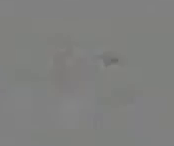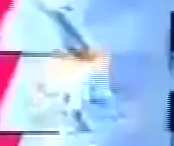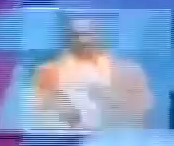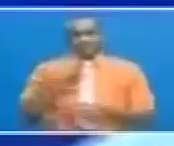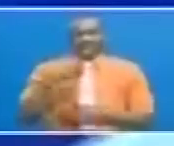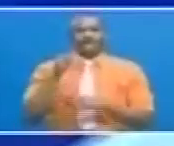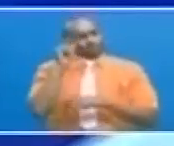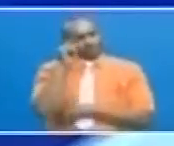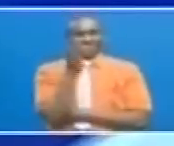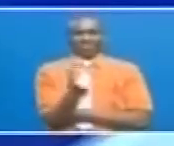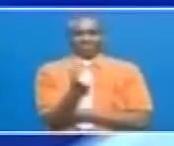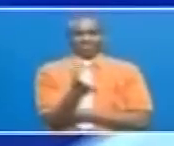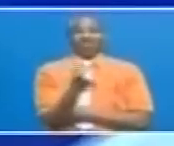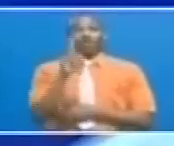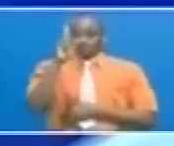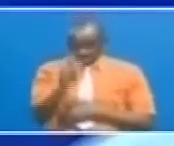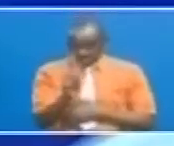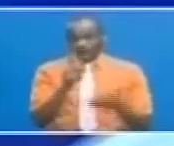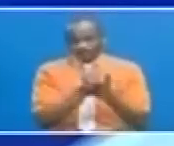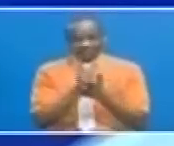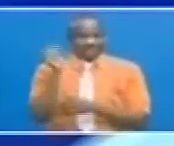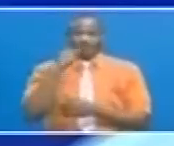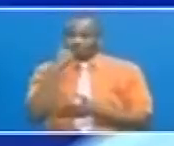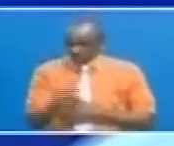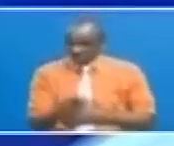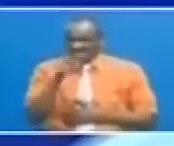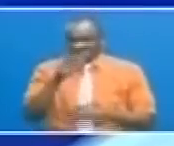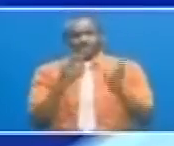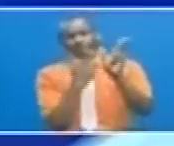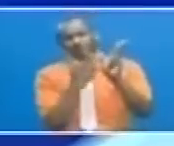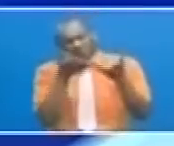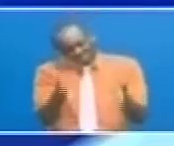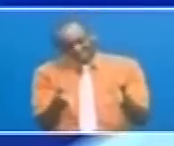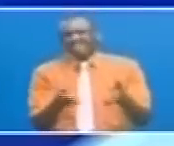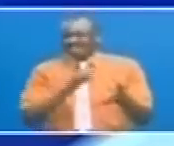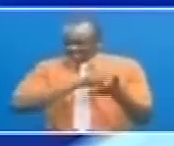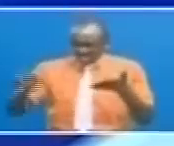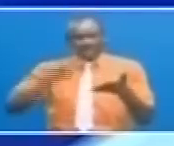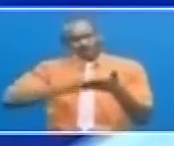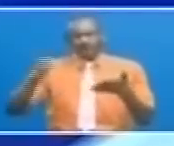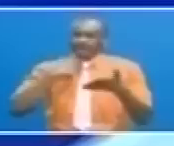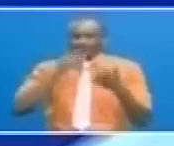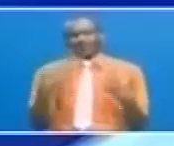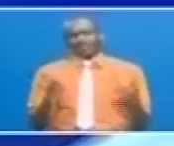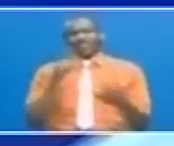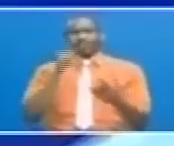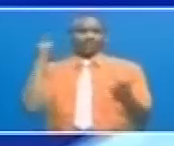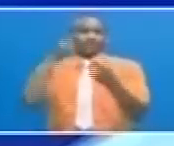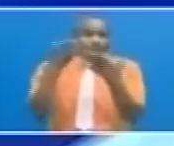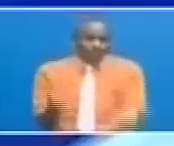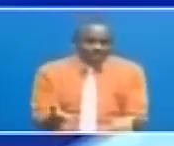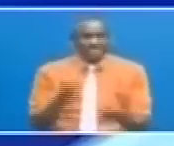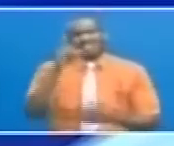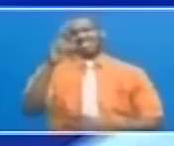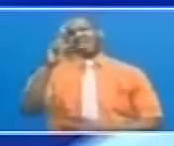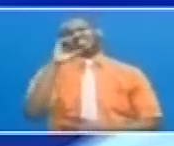the port of Mombasa. The UN office in Nairobi now says the weapons were properly cleared and were destined for